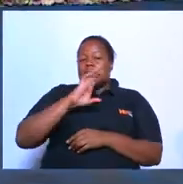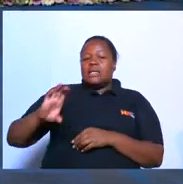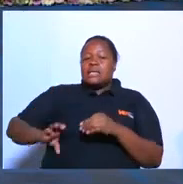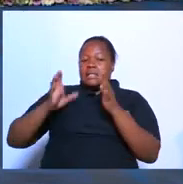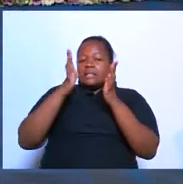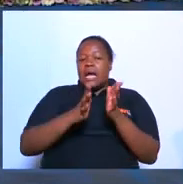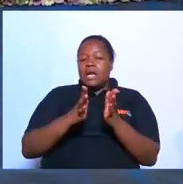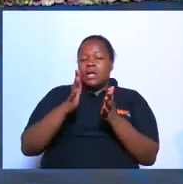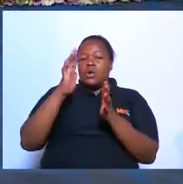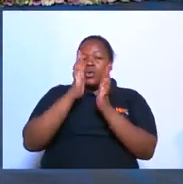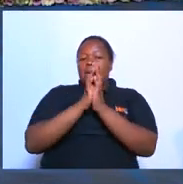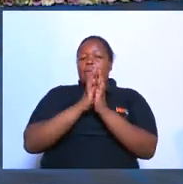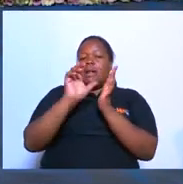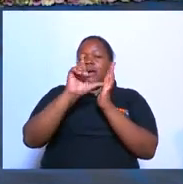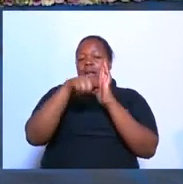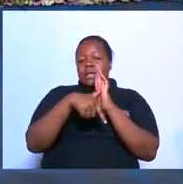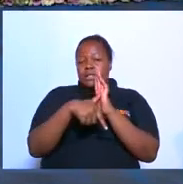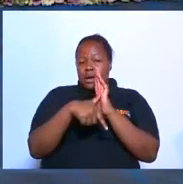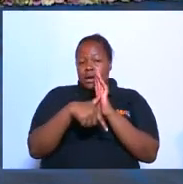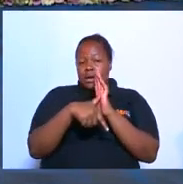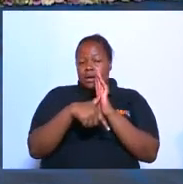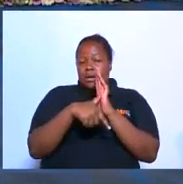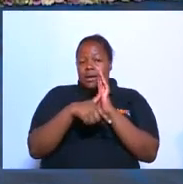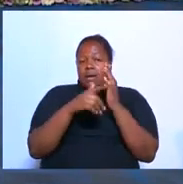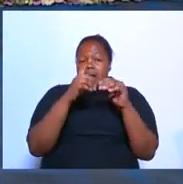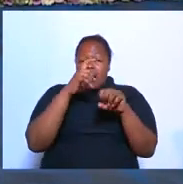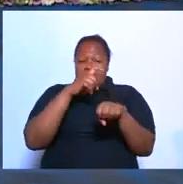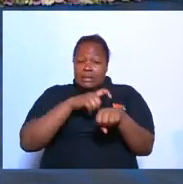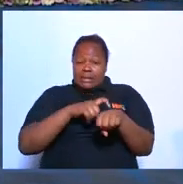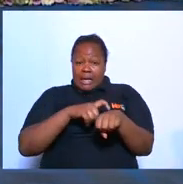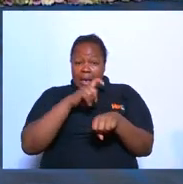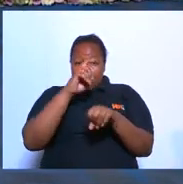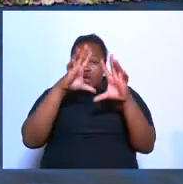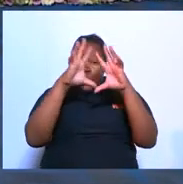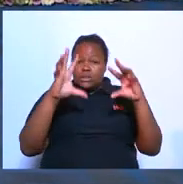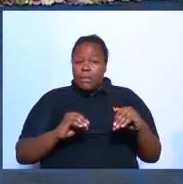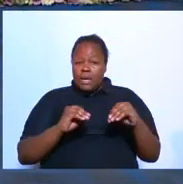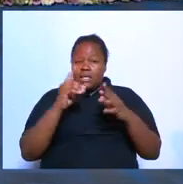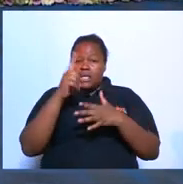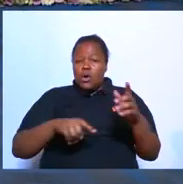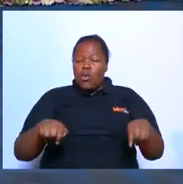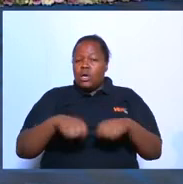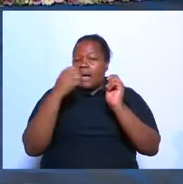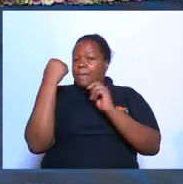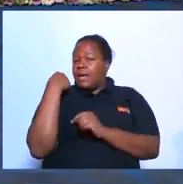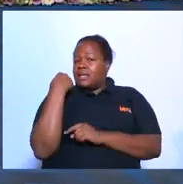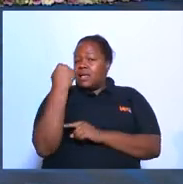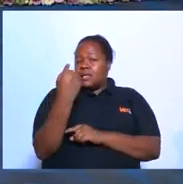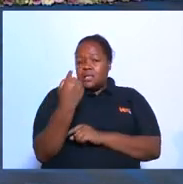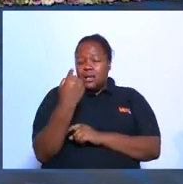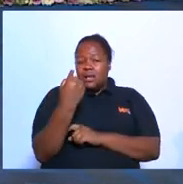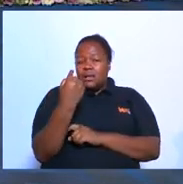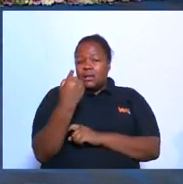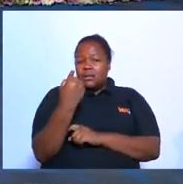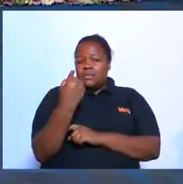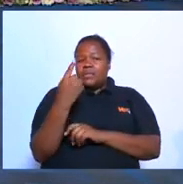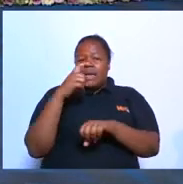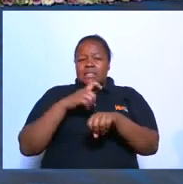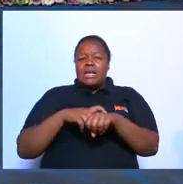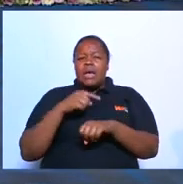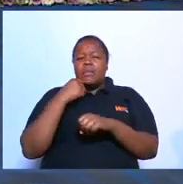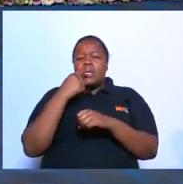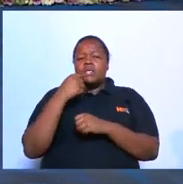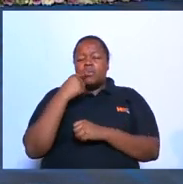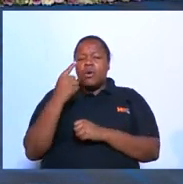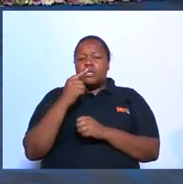request later when he was summarizing what happened yesterday what he mentioned